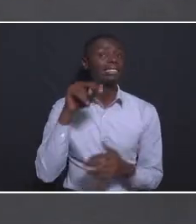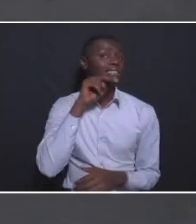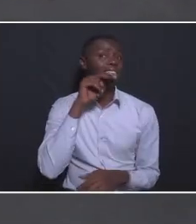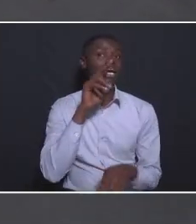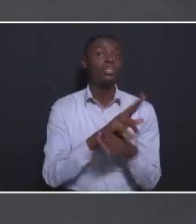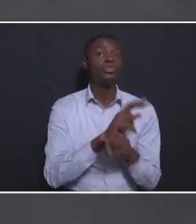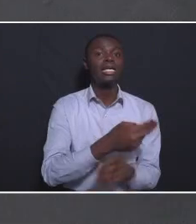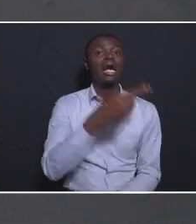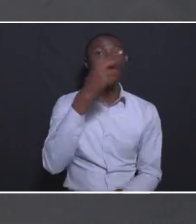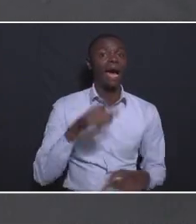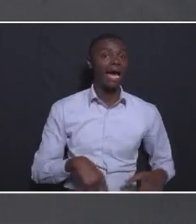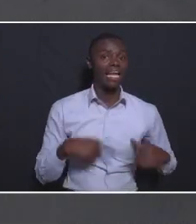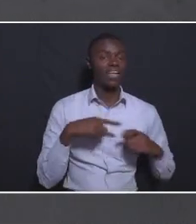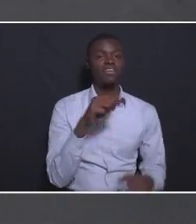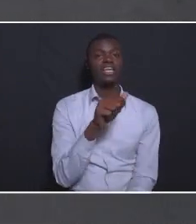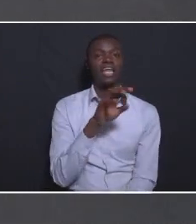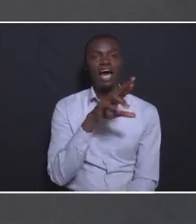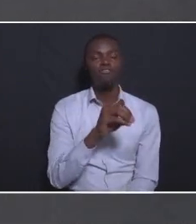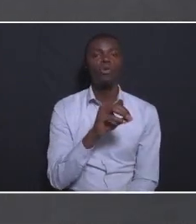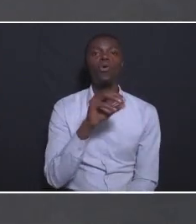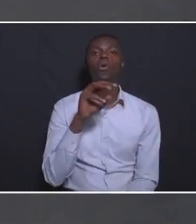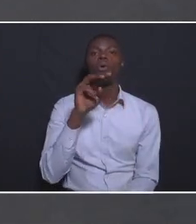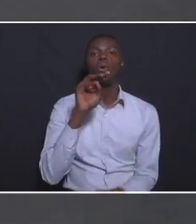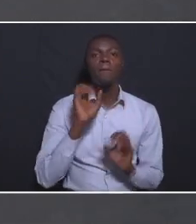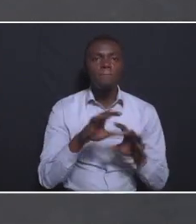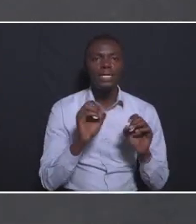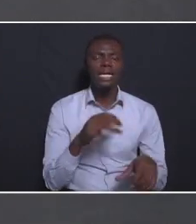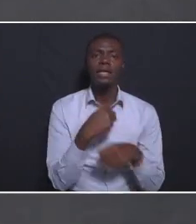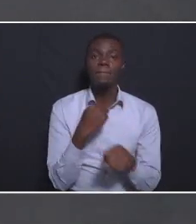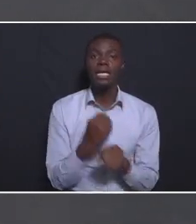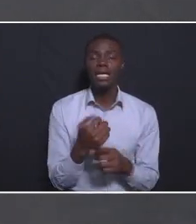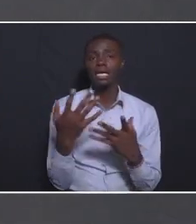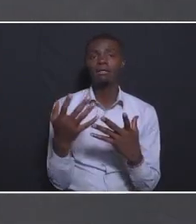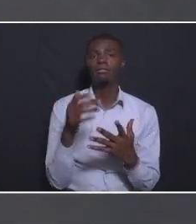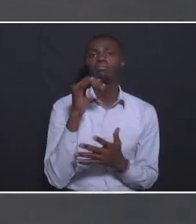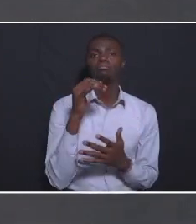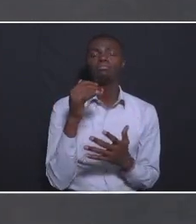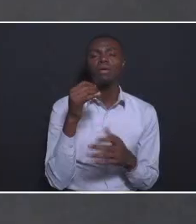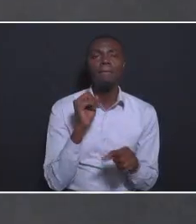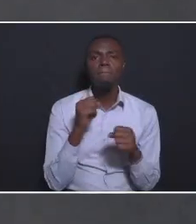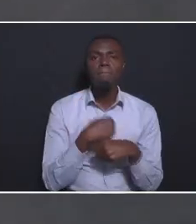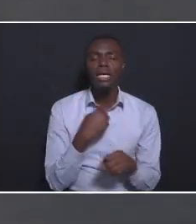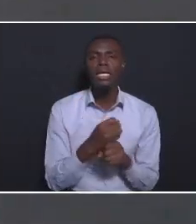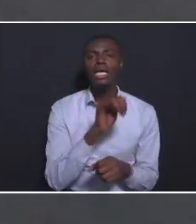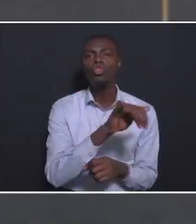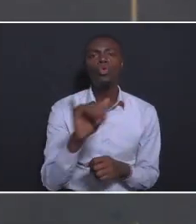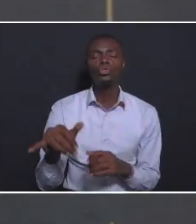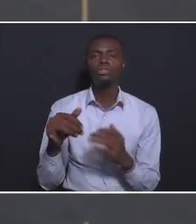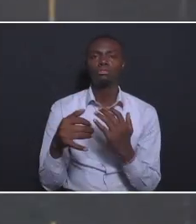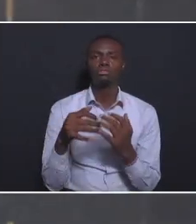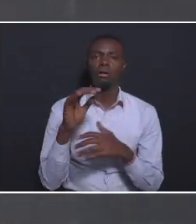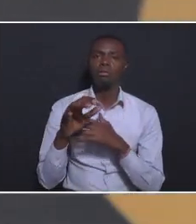to make their films, and they're making it famously, and now the musicians are using that, and they're taking it across the globe.